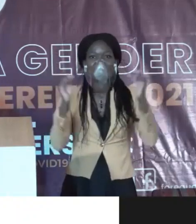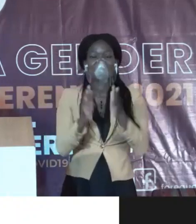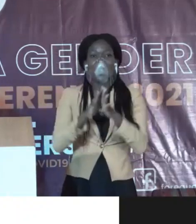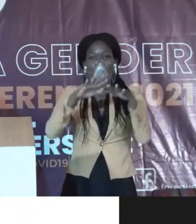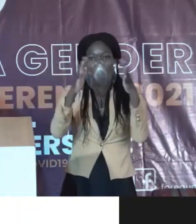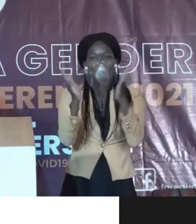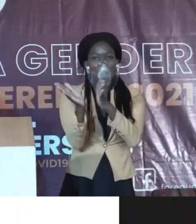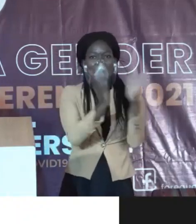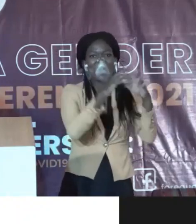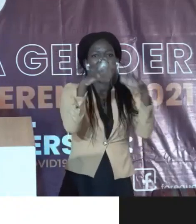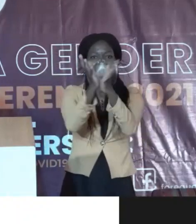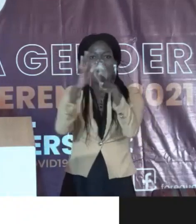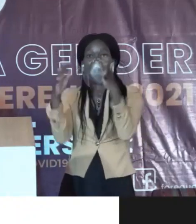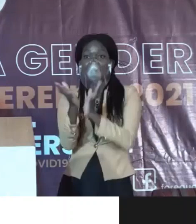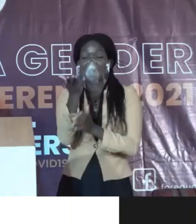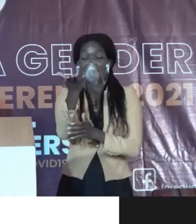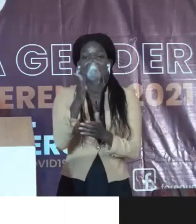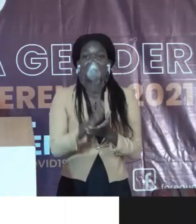sector.